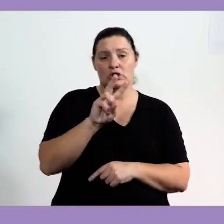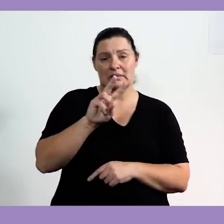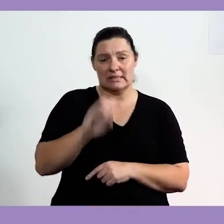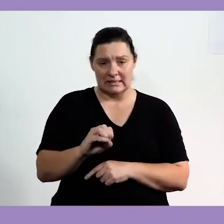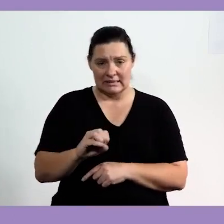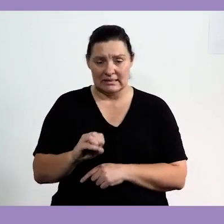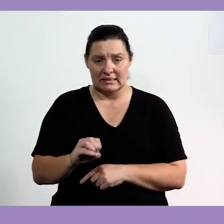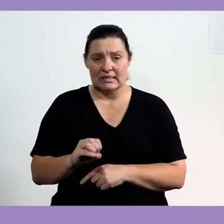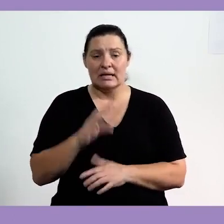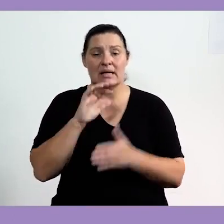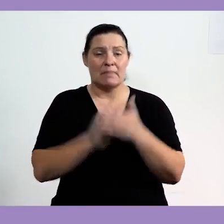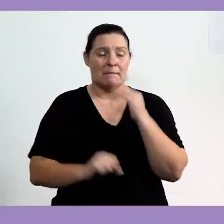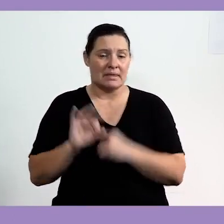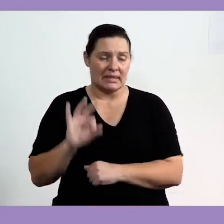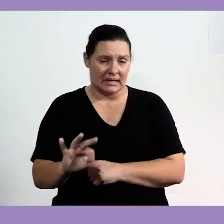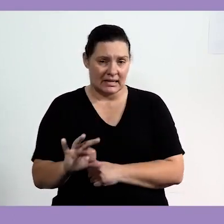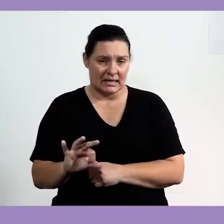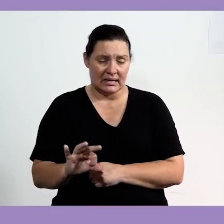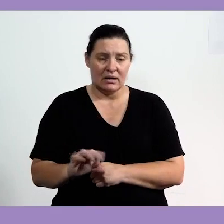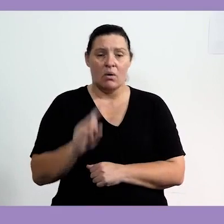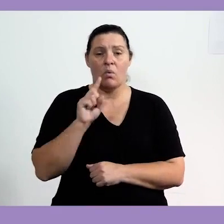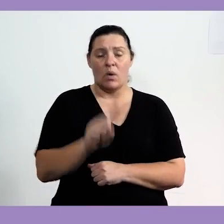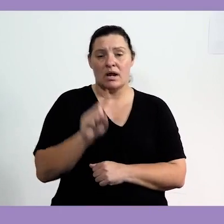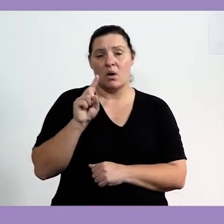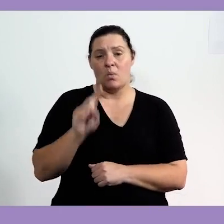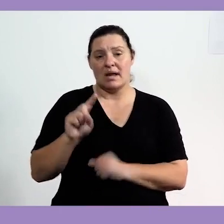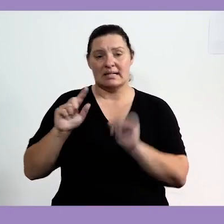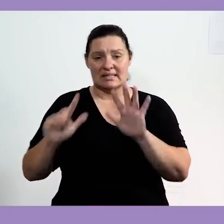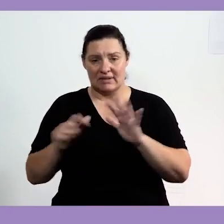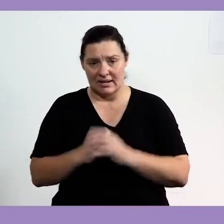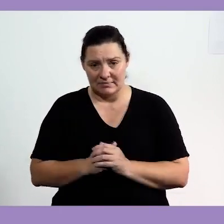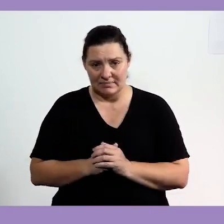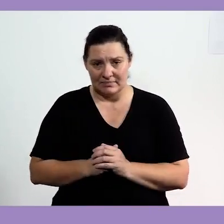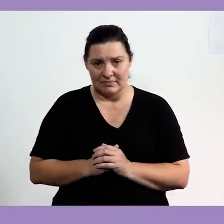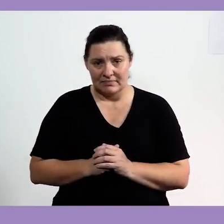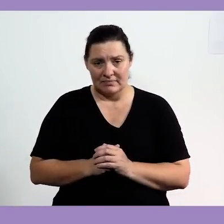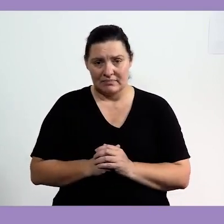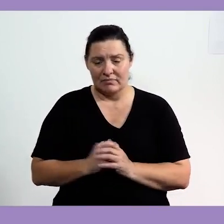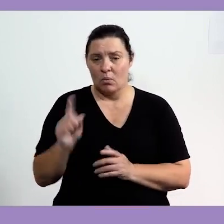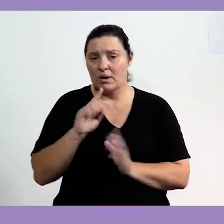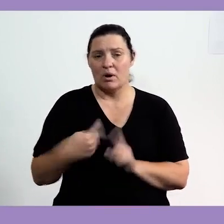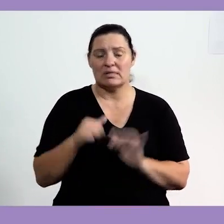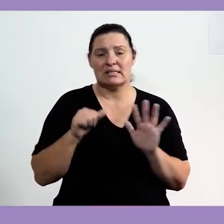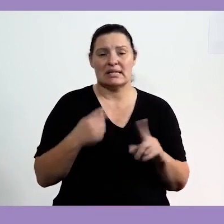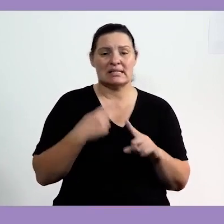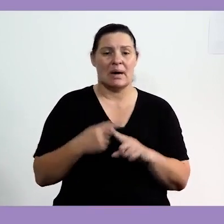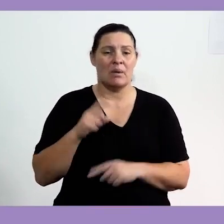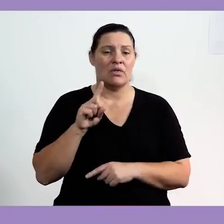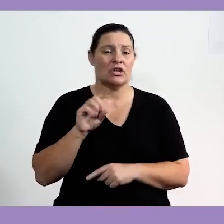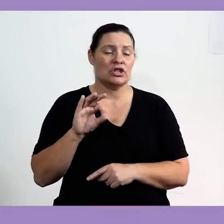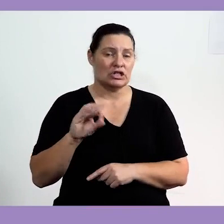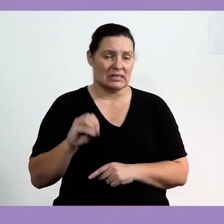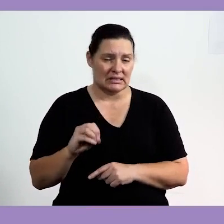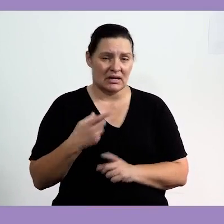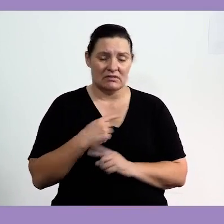us 120. And if I subtract 3, that will give me 117. What about 6